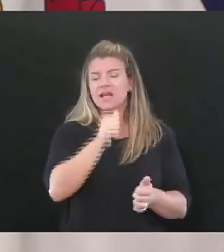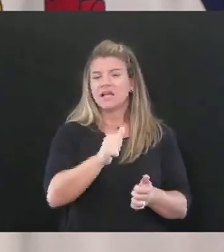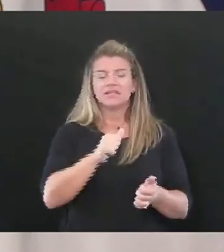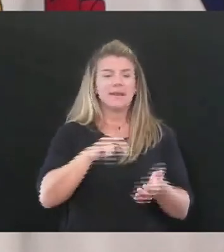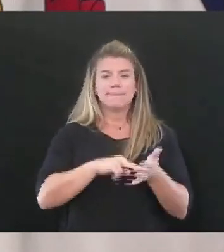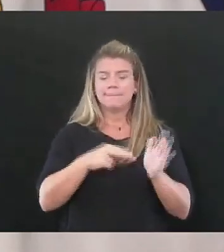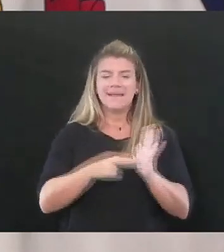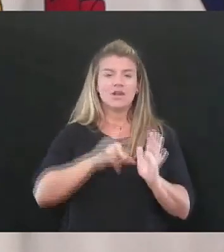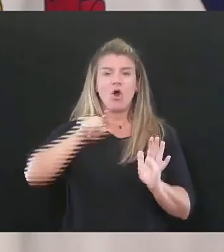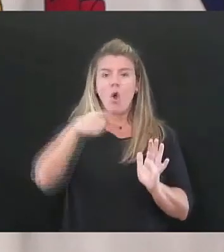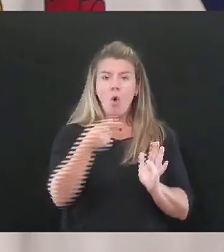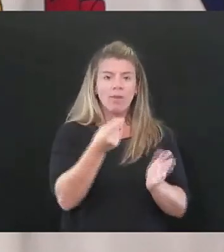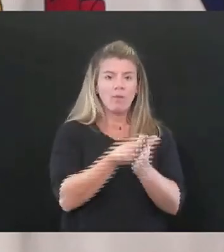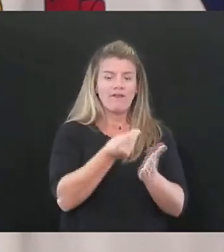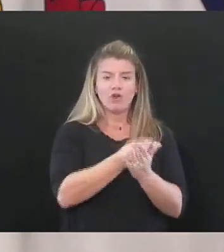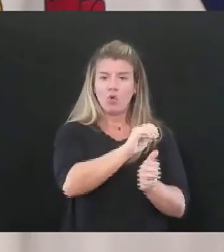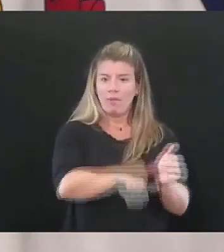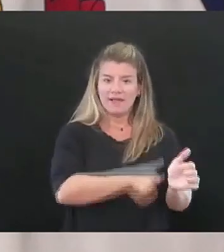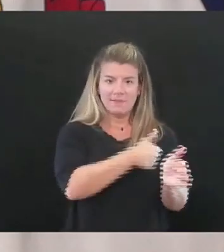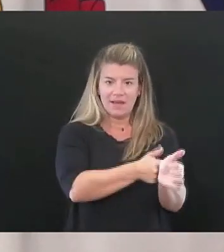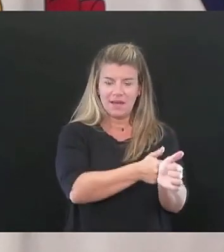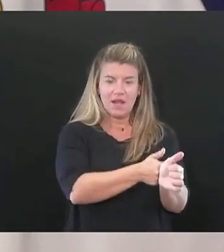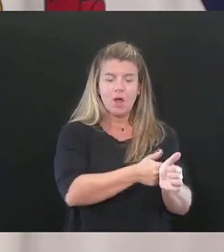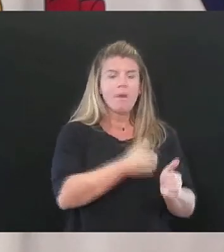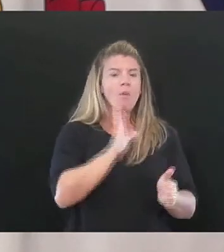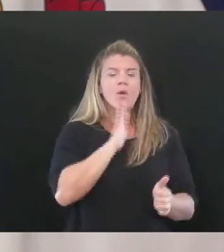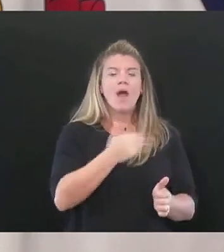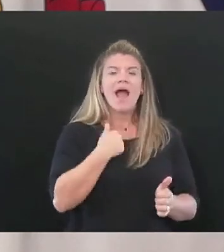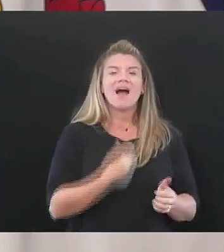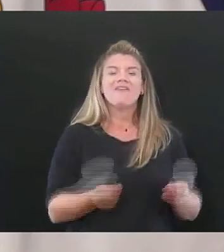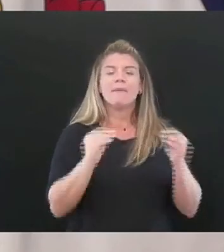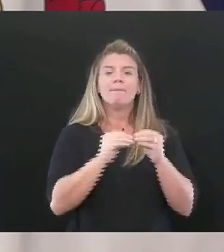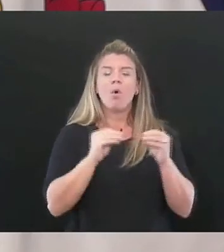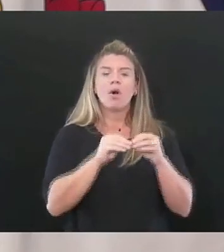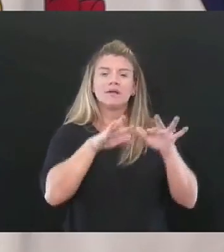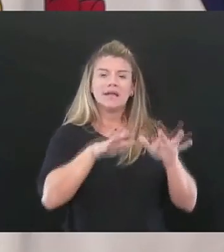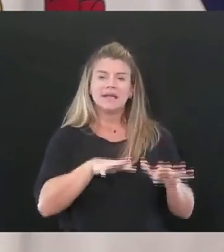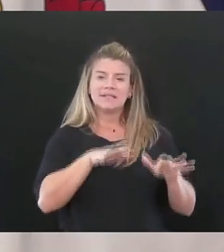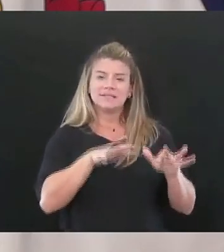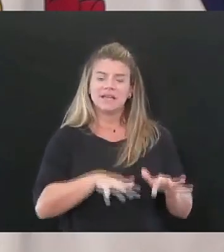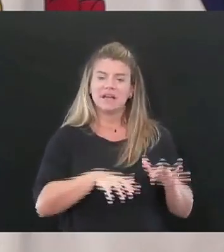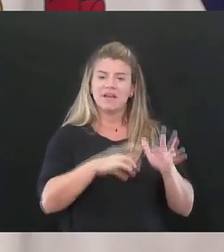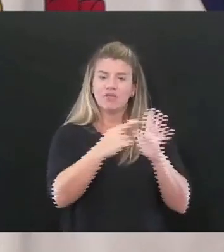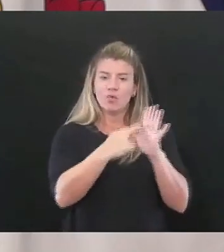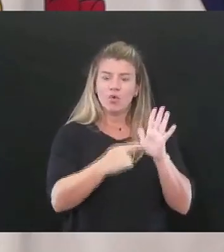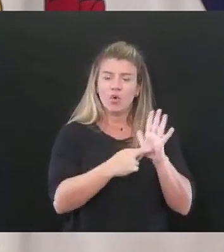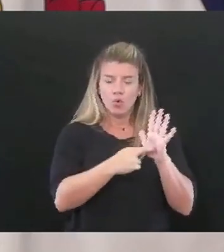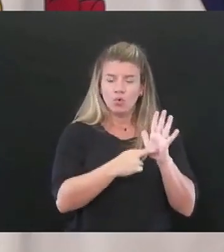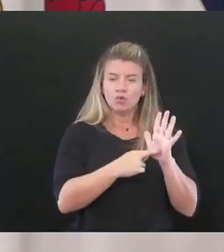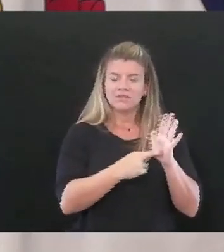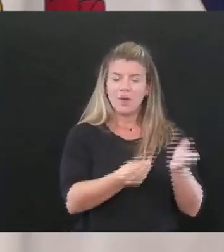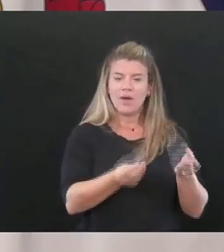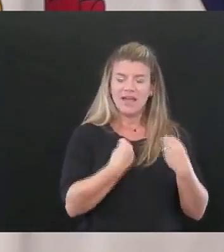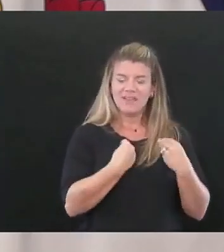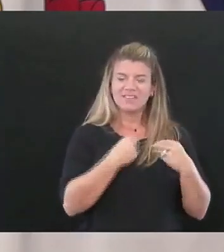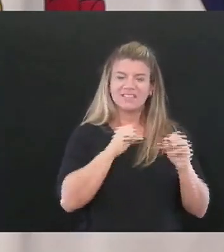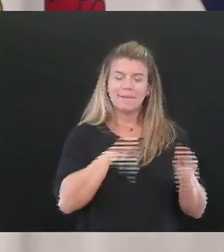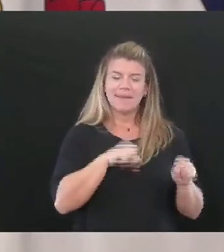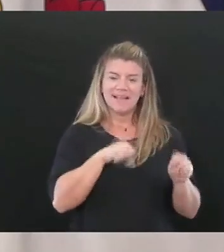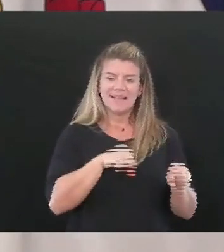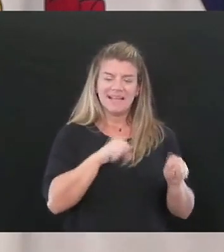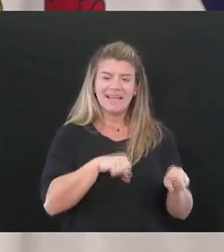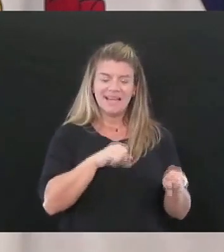just revenue replacement, but we will have more easing of guidelines that will enable us to go back